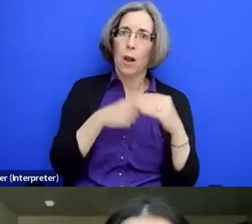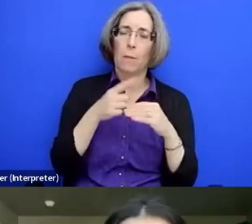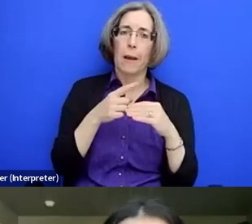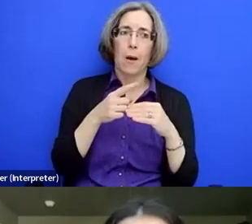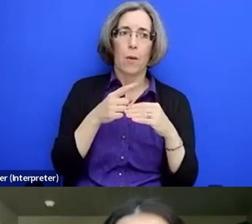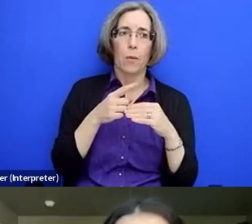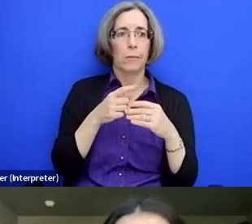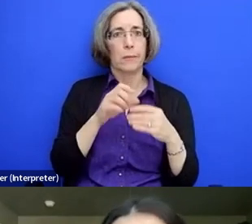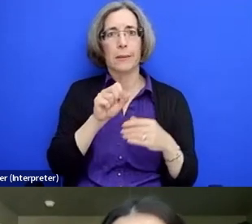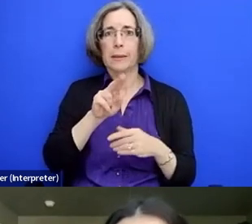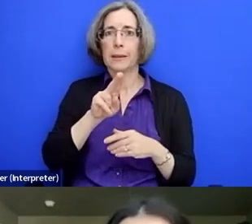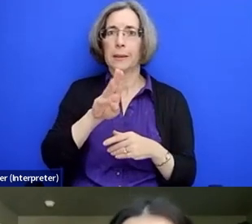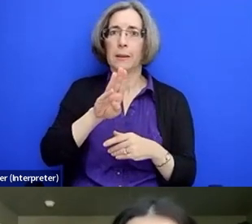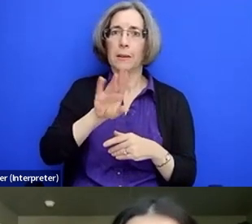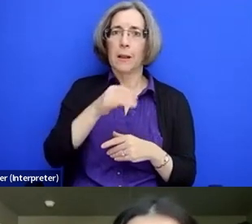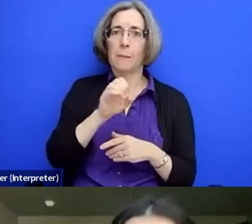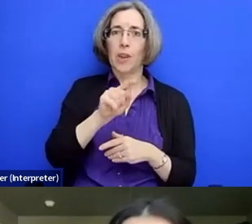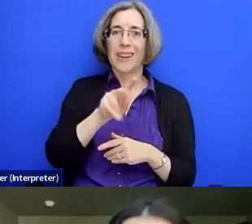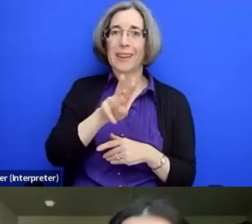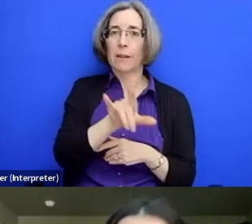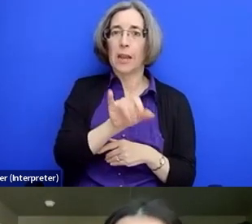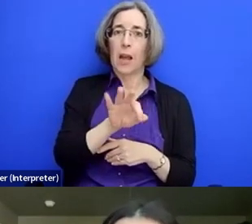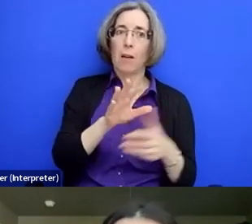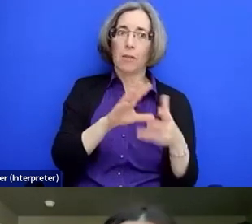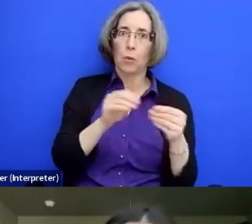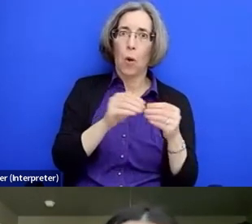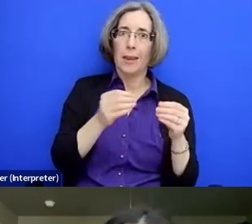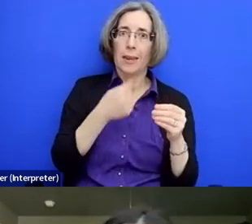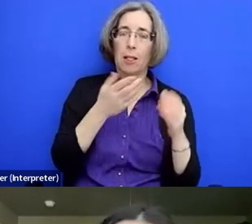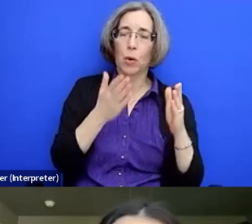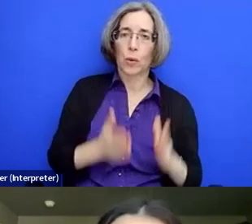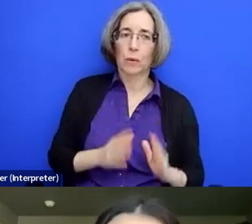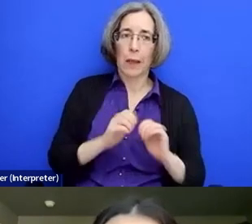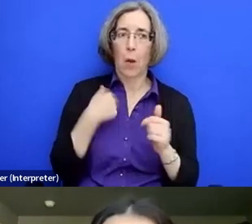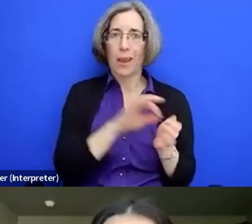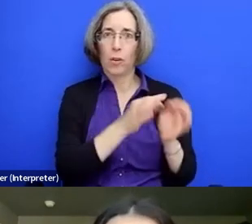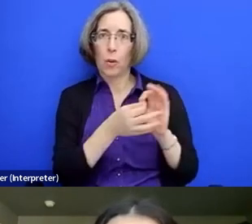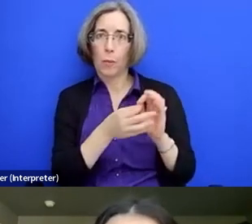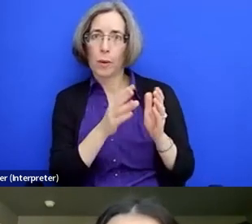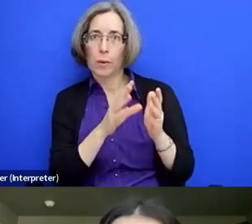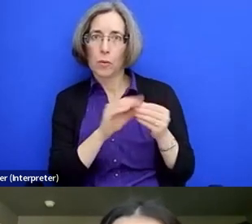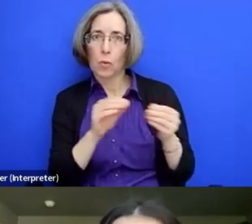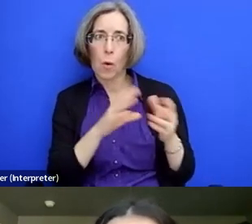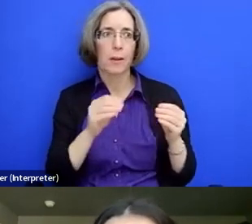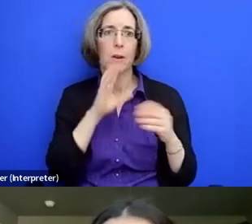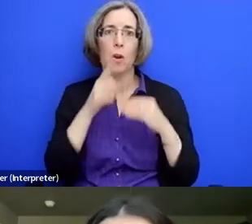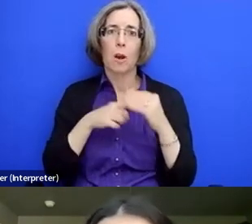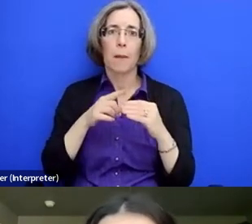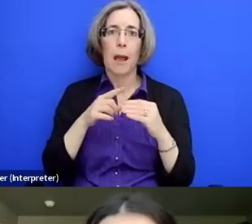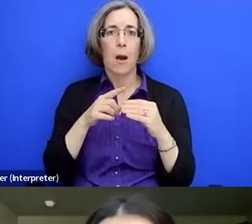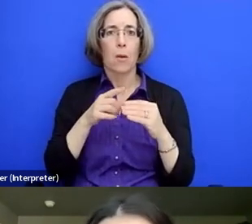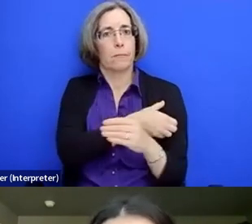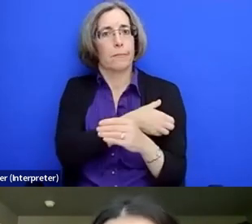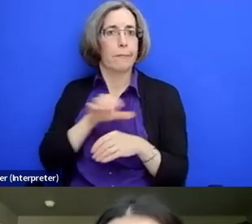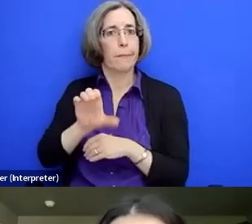of storytellers and how we interpret those stories, issues of agency and power, and for lack